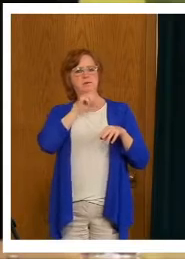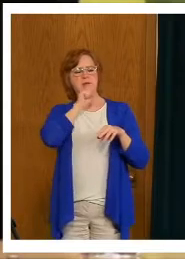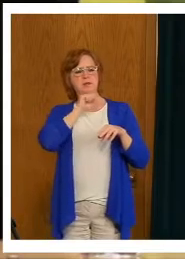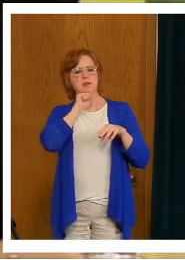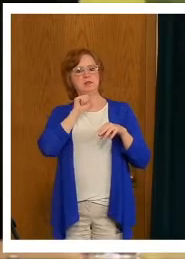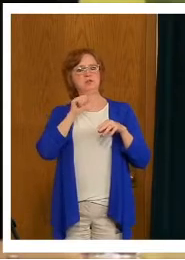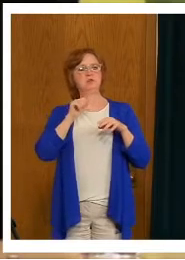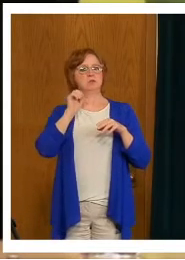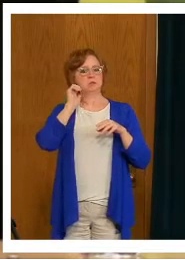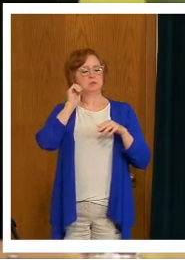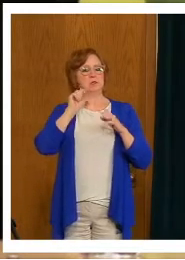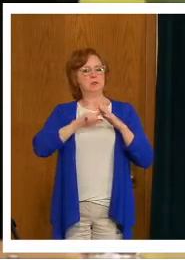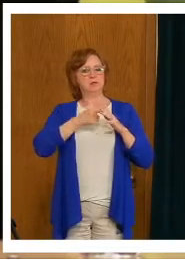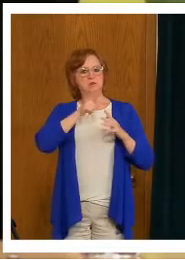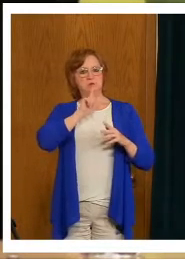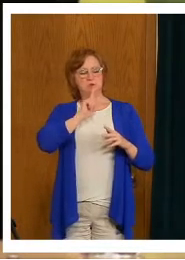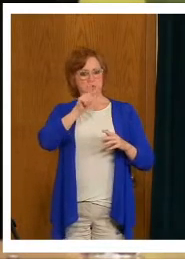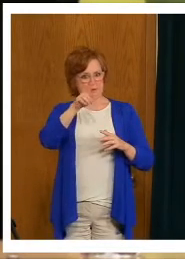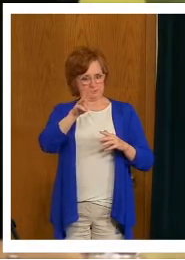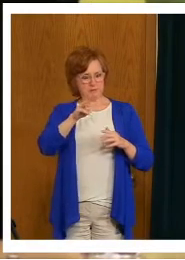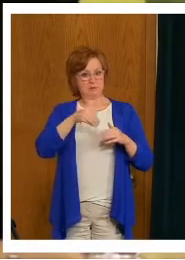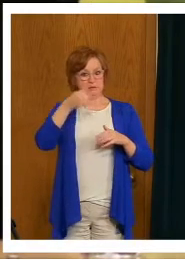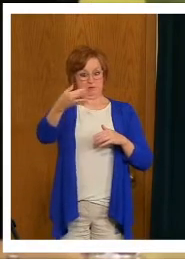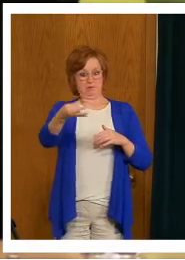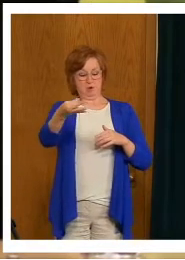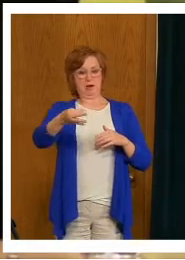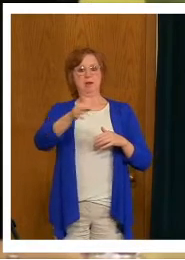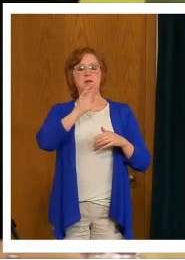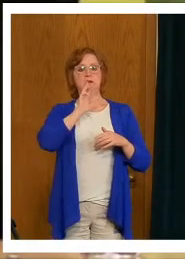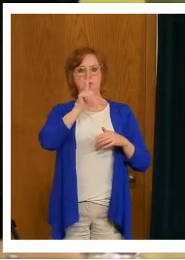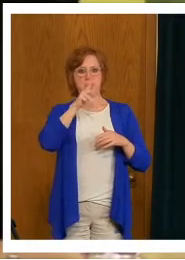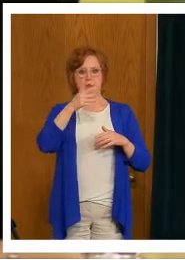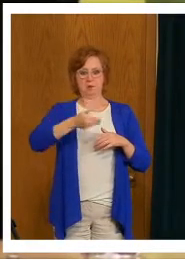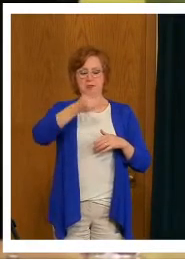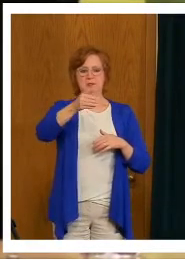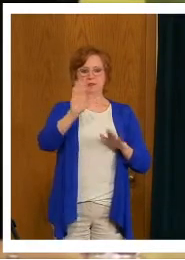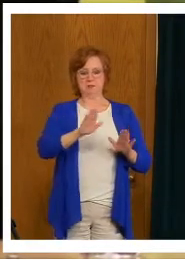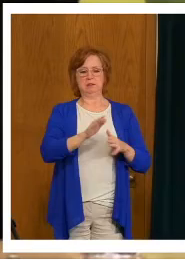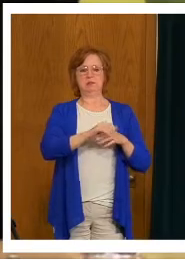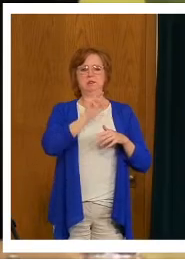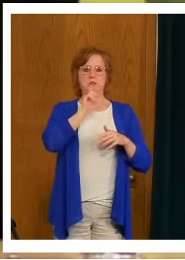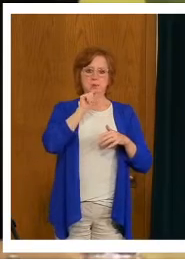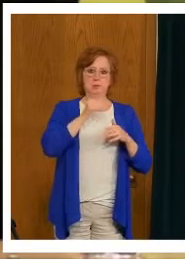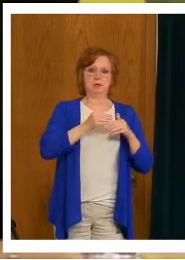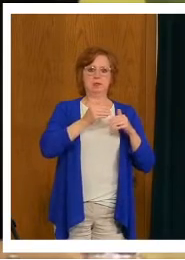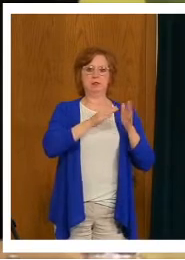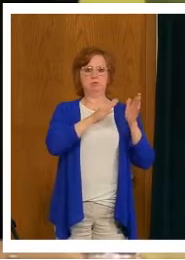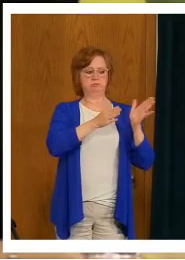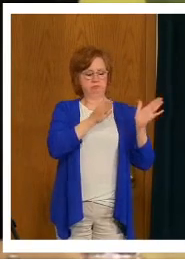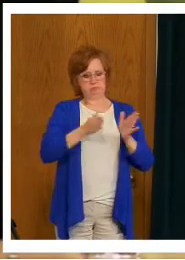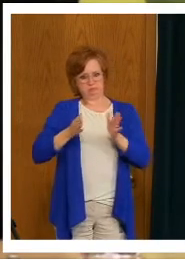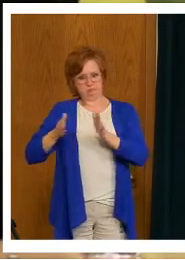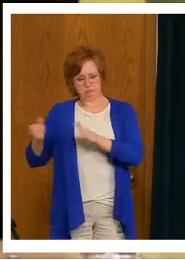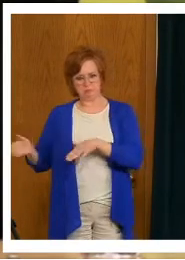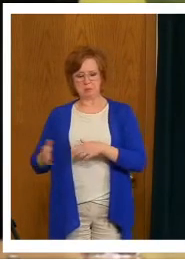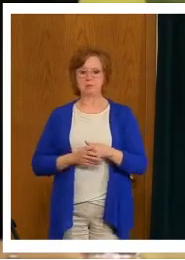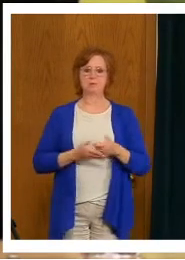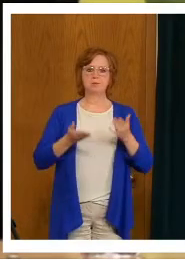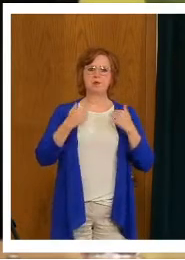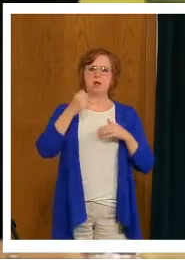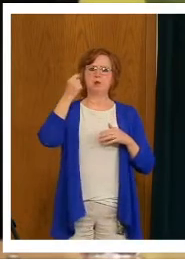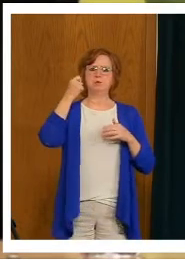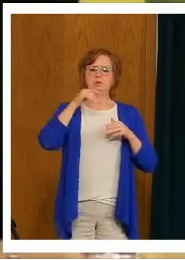province-wide, and then down to 23 on Friday, 20 on Sunday, and so on. I'm also very pleased to announce that the